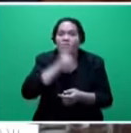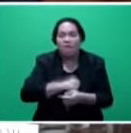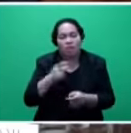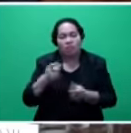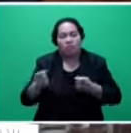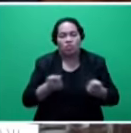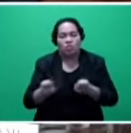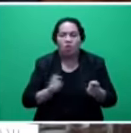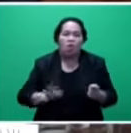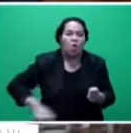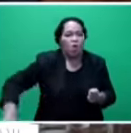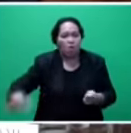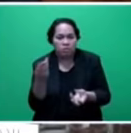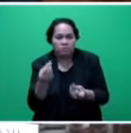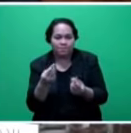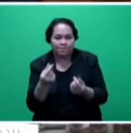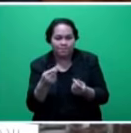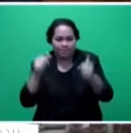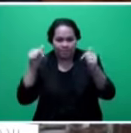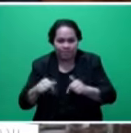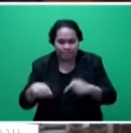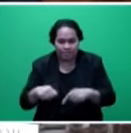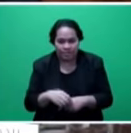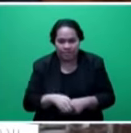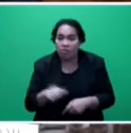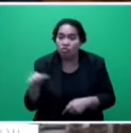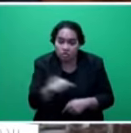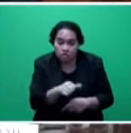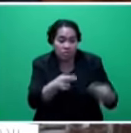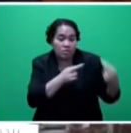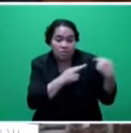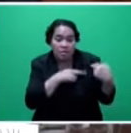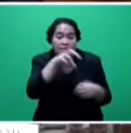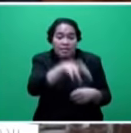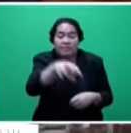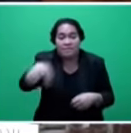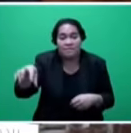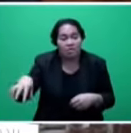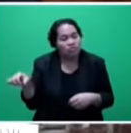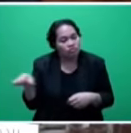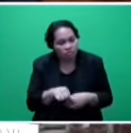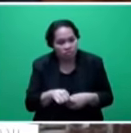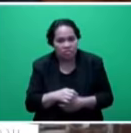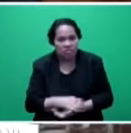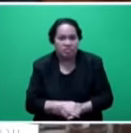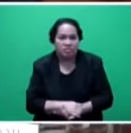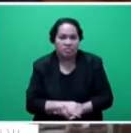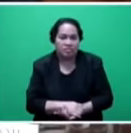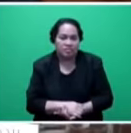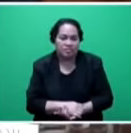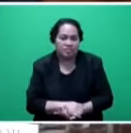controlling all the funds and not the responsible agencies. Order, order,